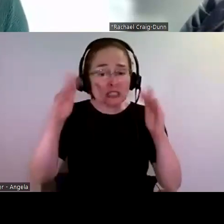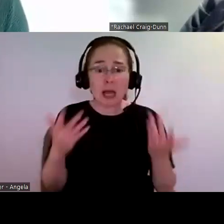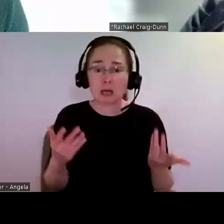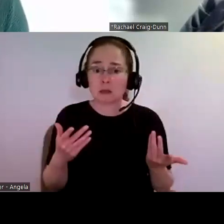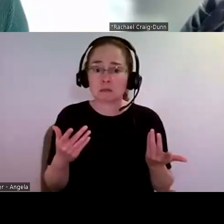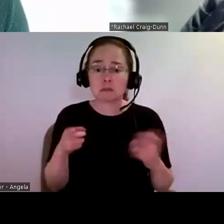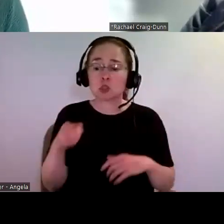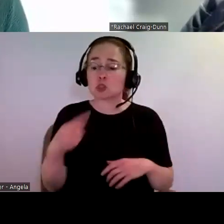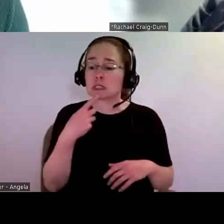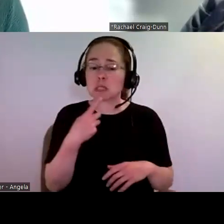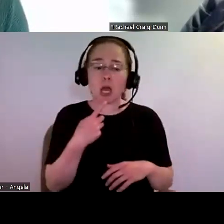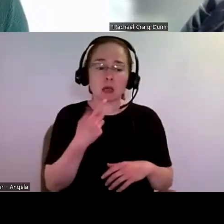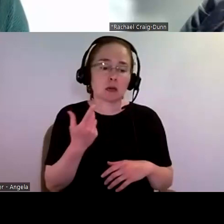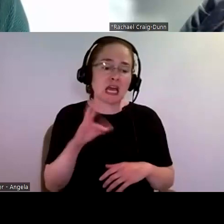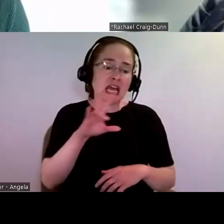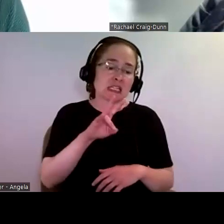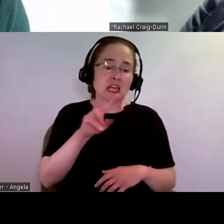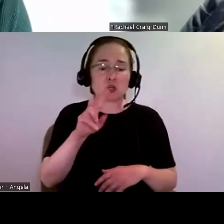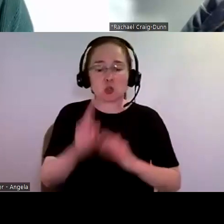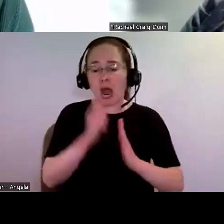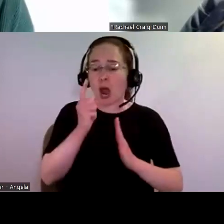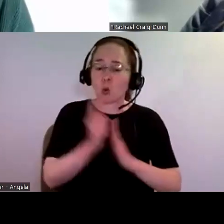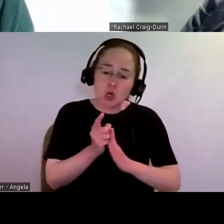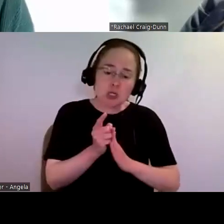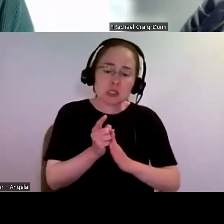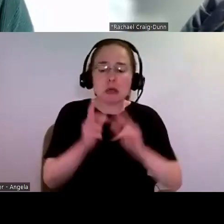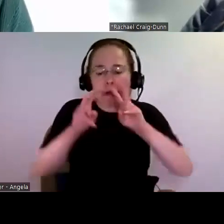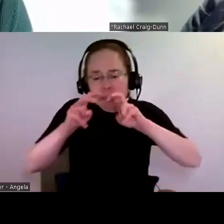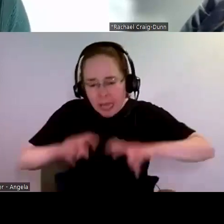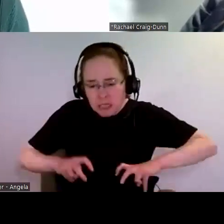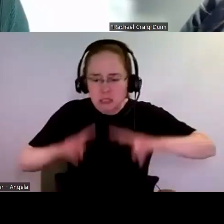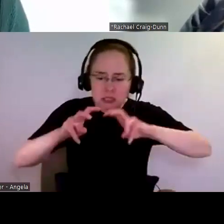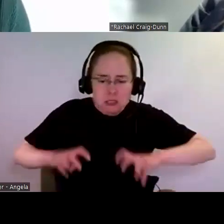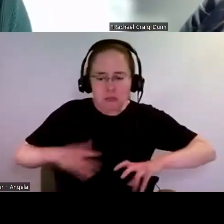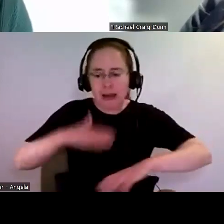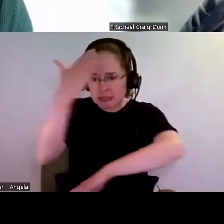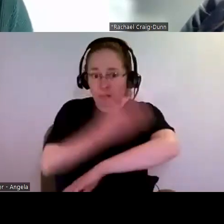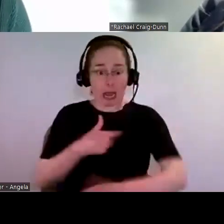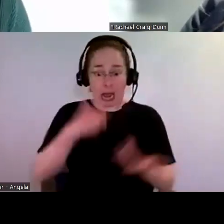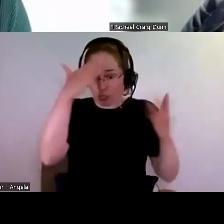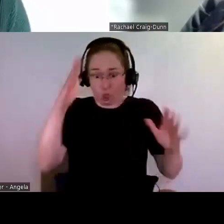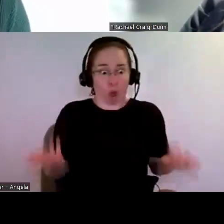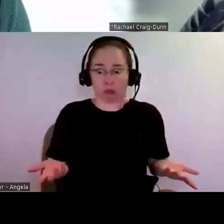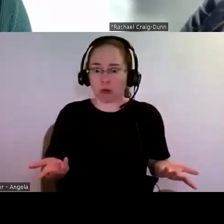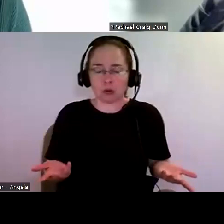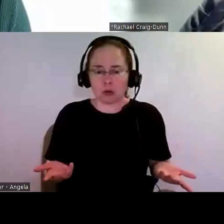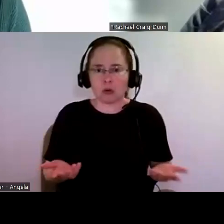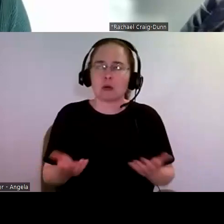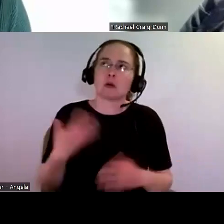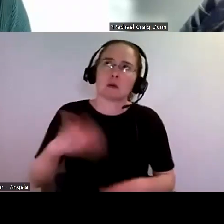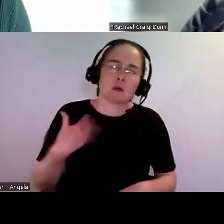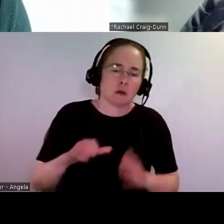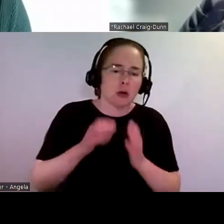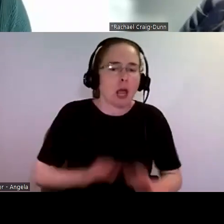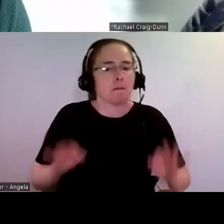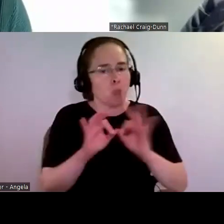would be, 72 hours where they're going to assess him. And I did not know that. So it is so important to have